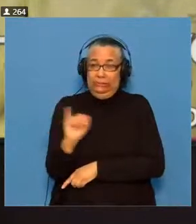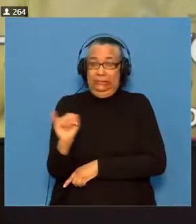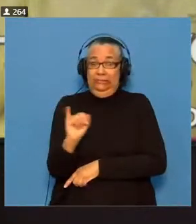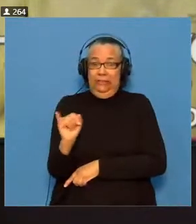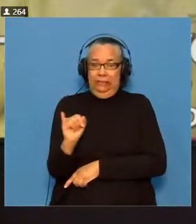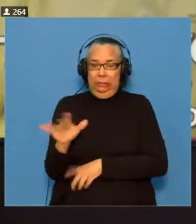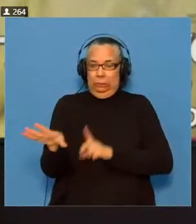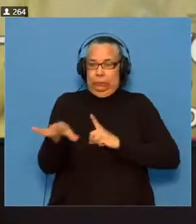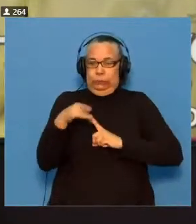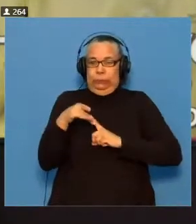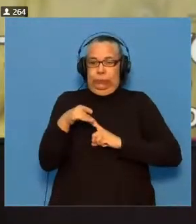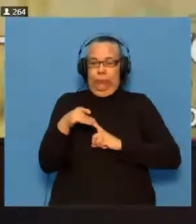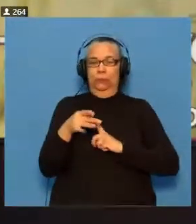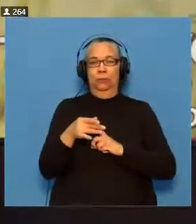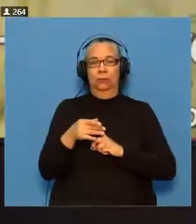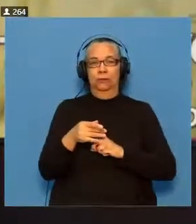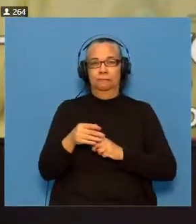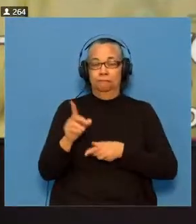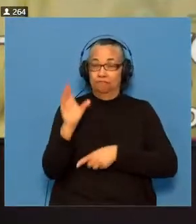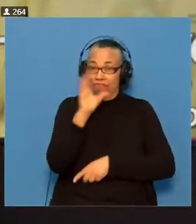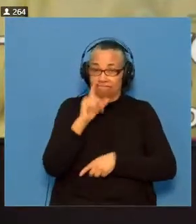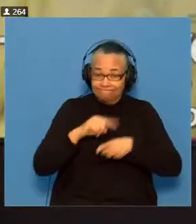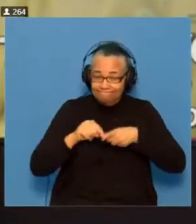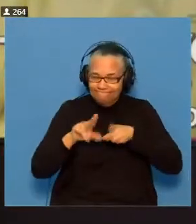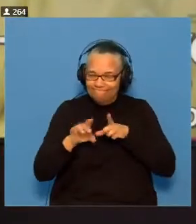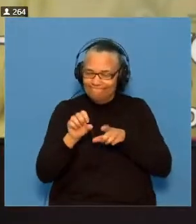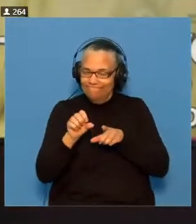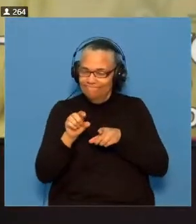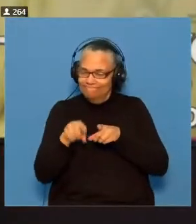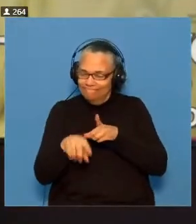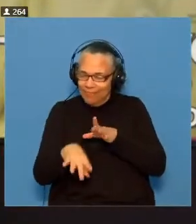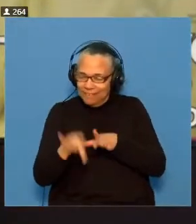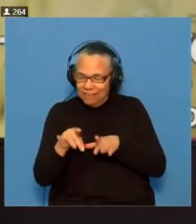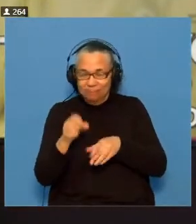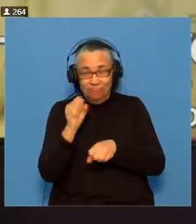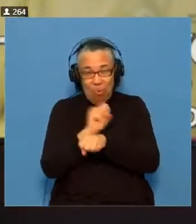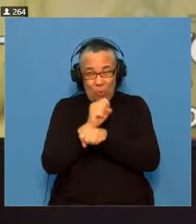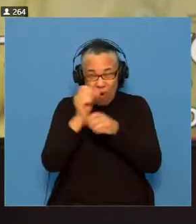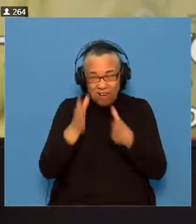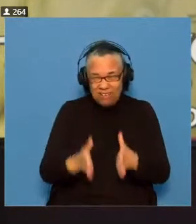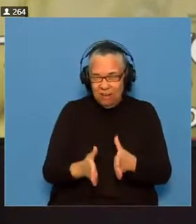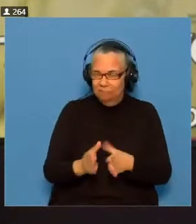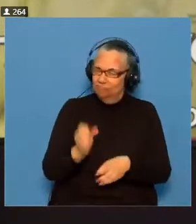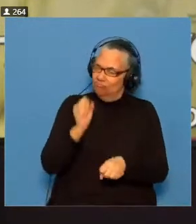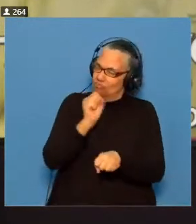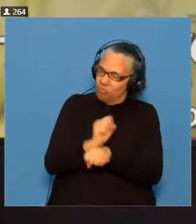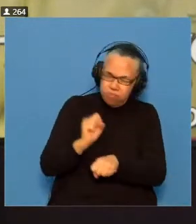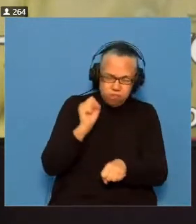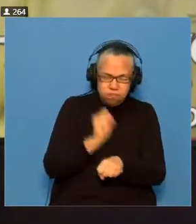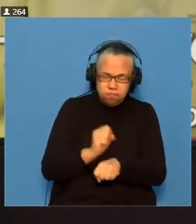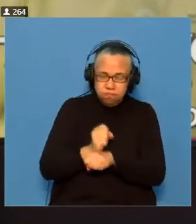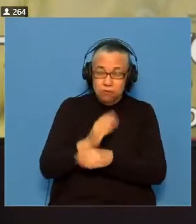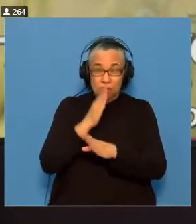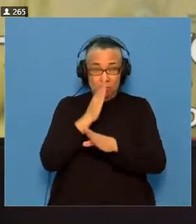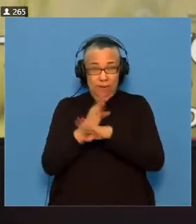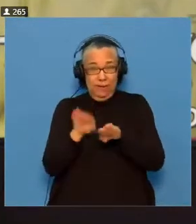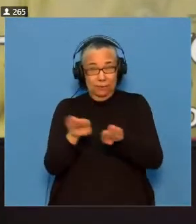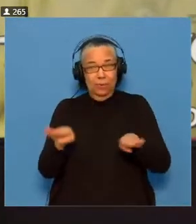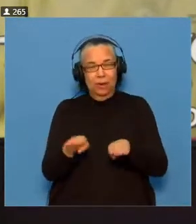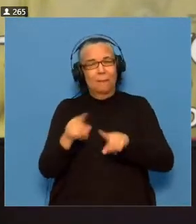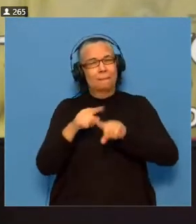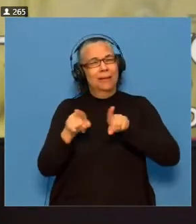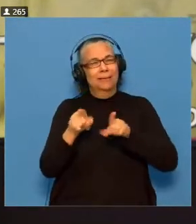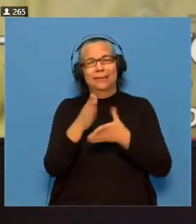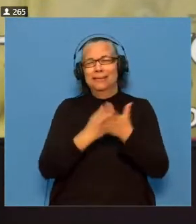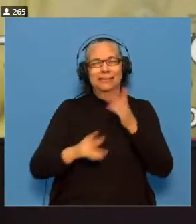infectious. Our contact tracers are working tirelessly to protect Bermuda from the spread of coronavirus. But some